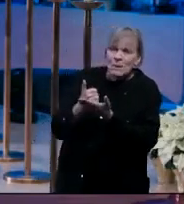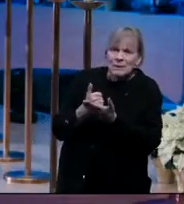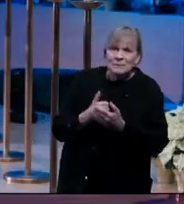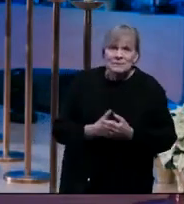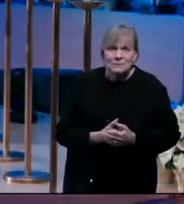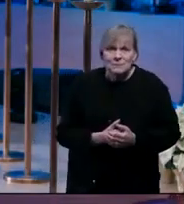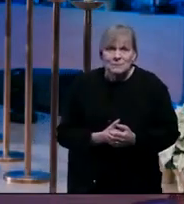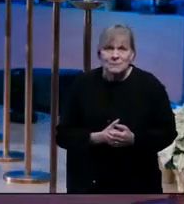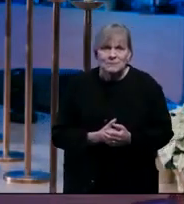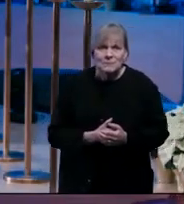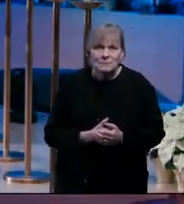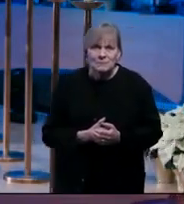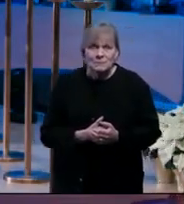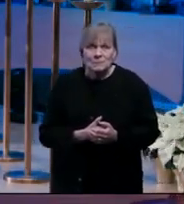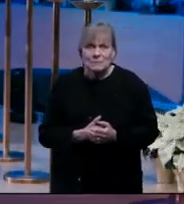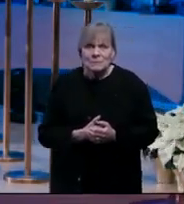me.